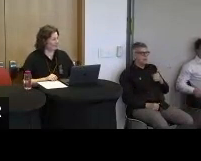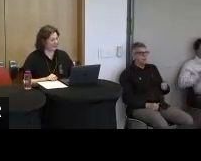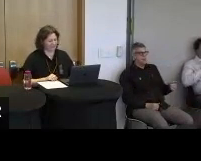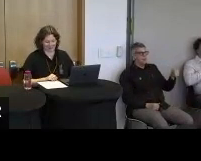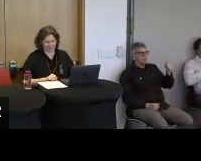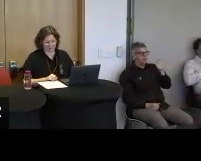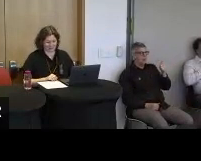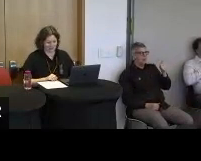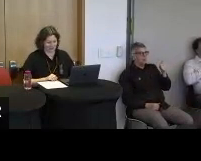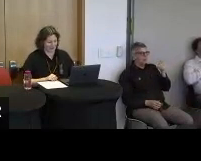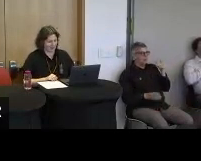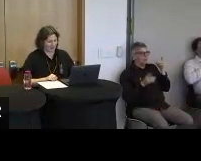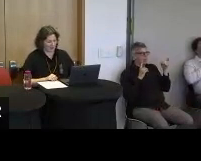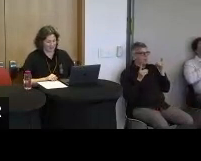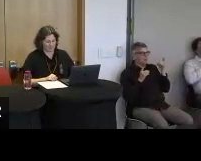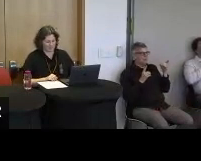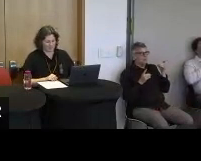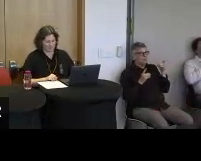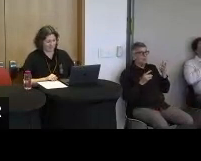Designer of the Mad Lab.